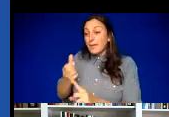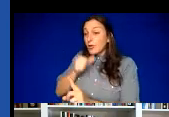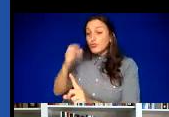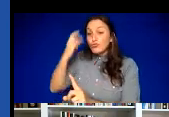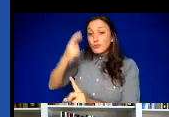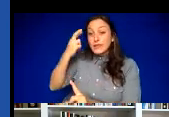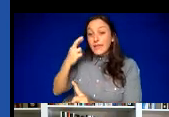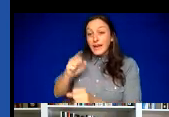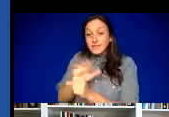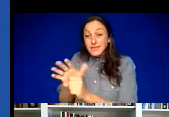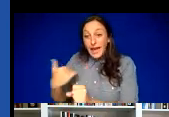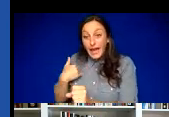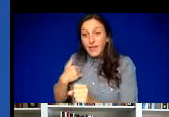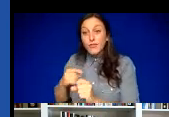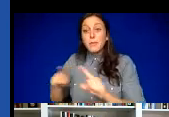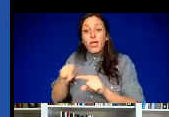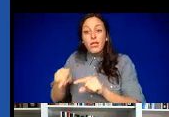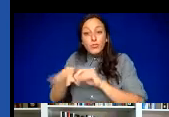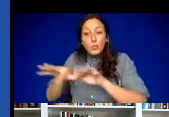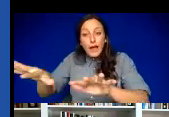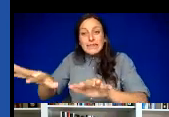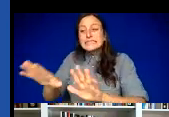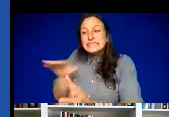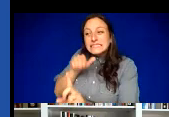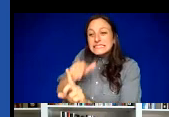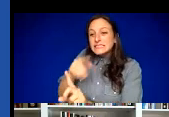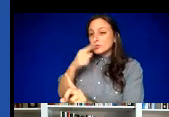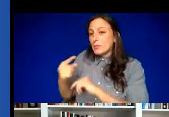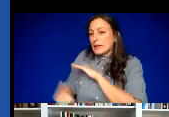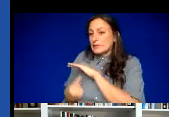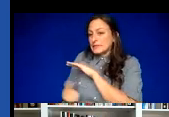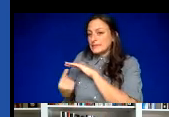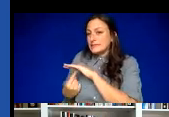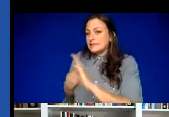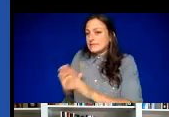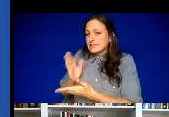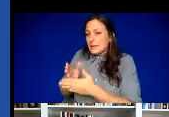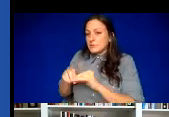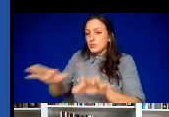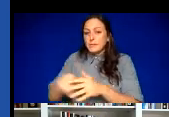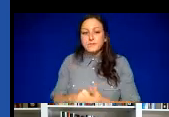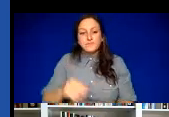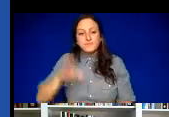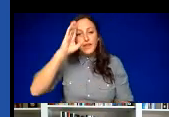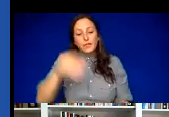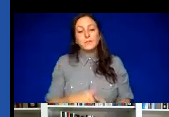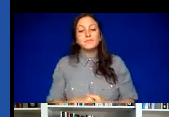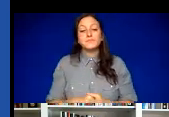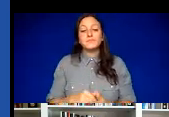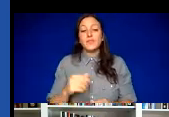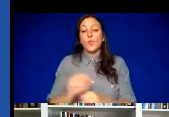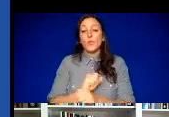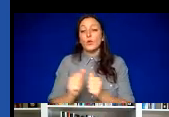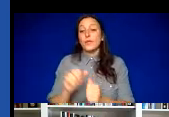Great, thank you. And Nusha, we'll go over to you. This is Anusha with 9 News. Actually, a follow-up to the